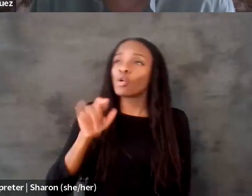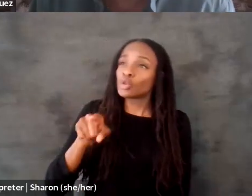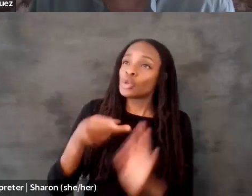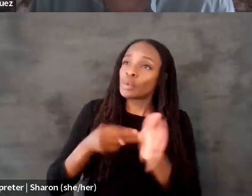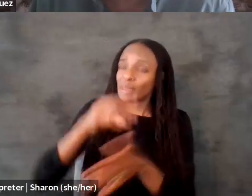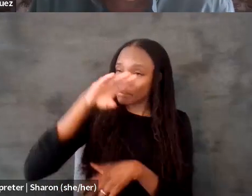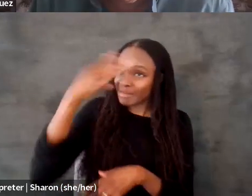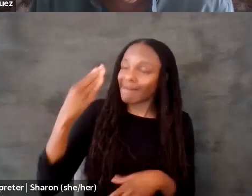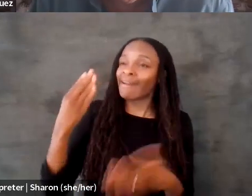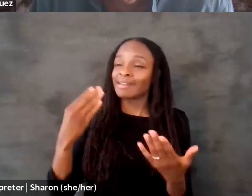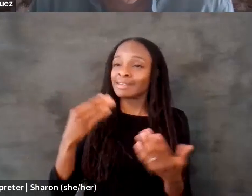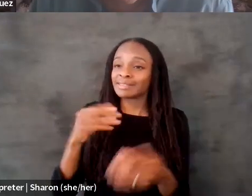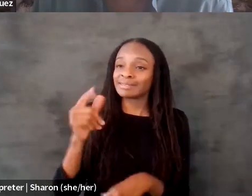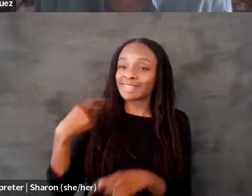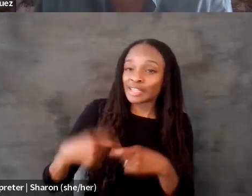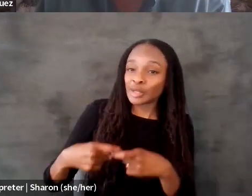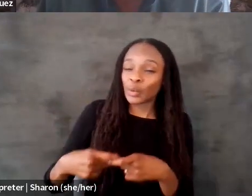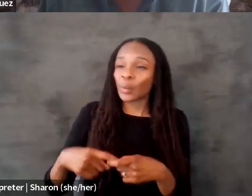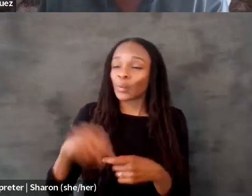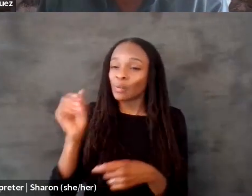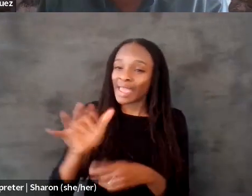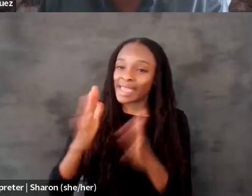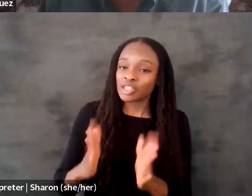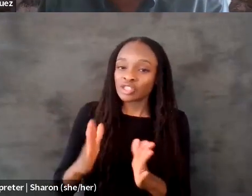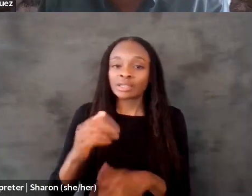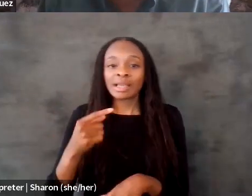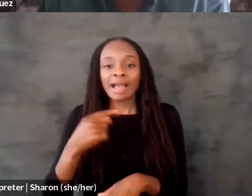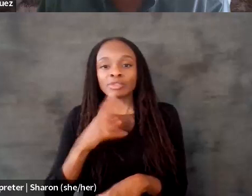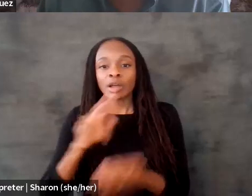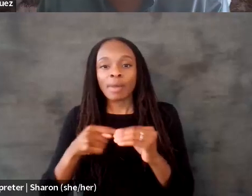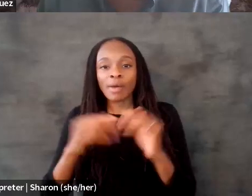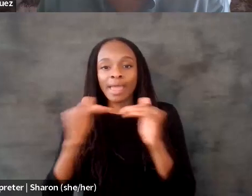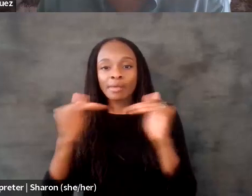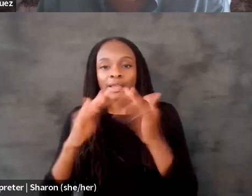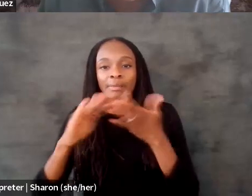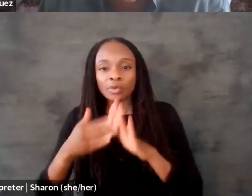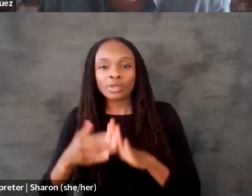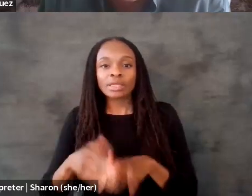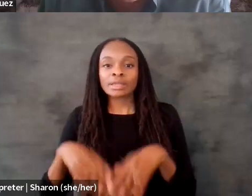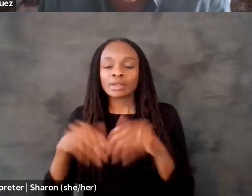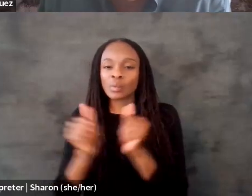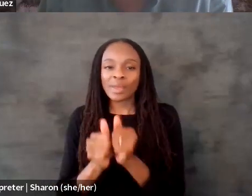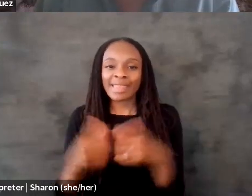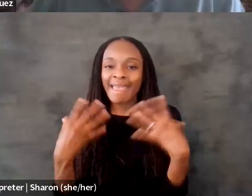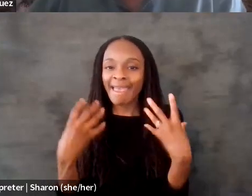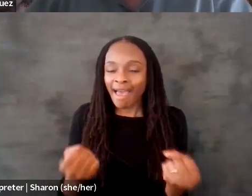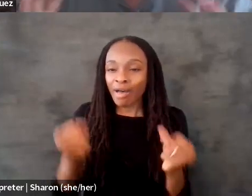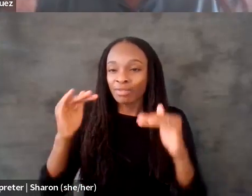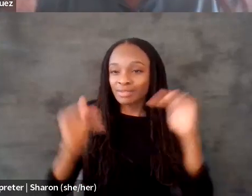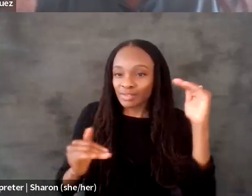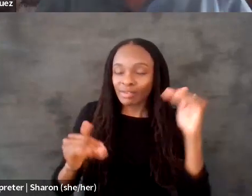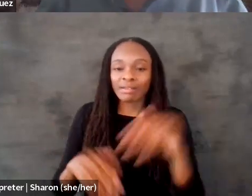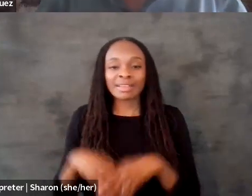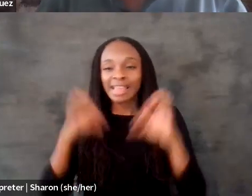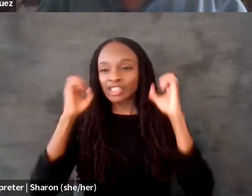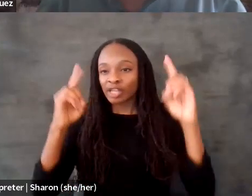having equitable communities, dealing with health disparities, dealing with educational disparities. Where